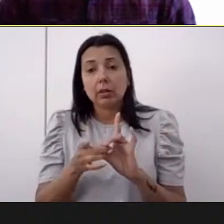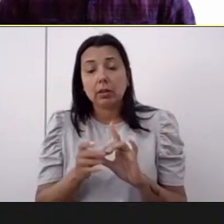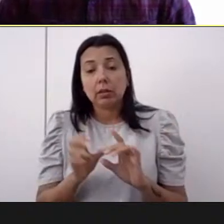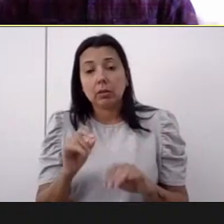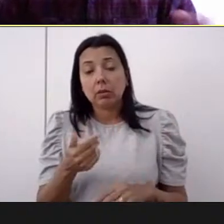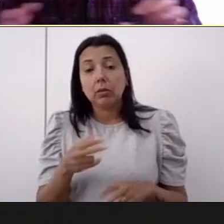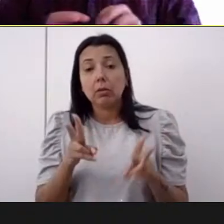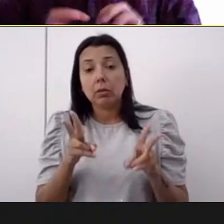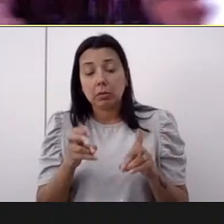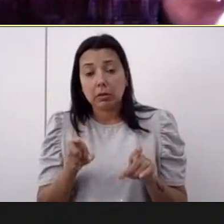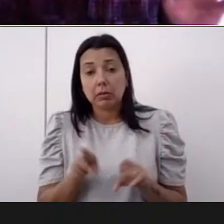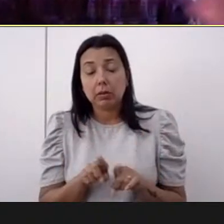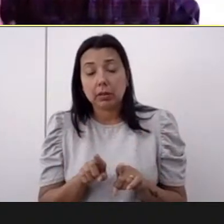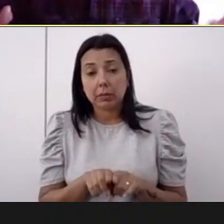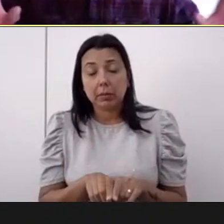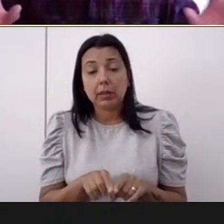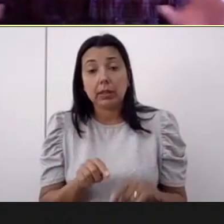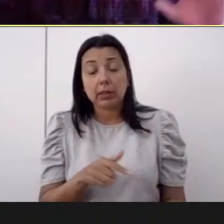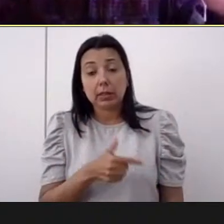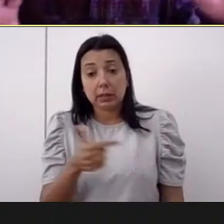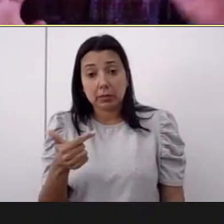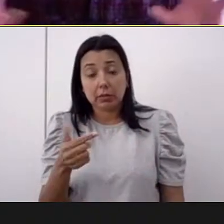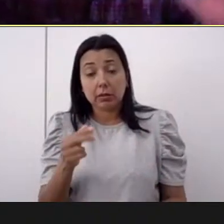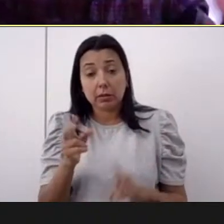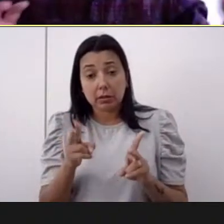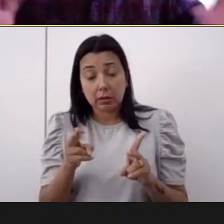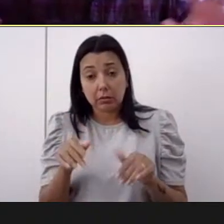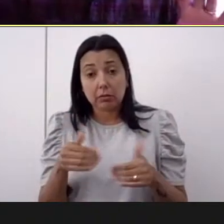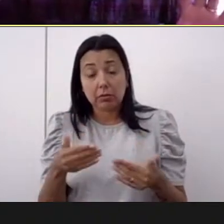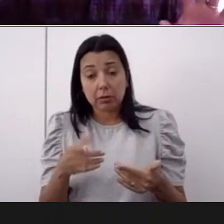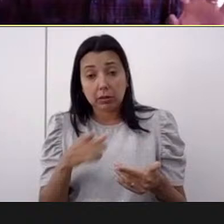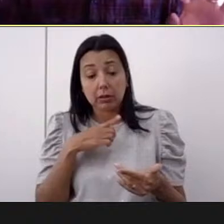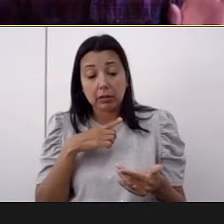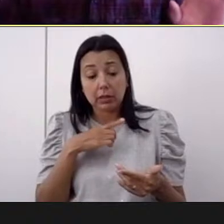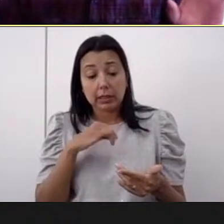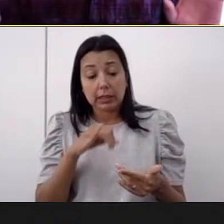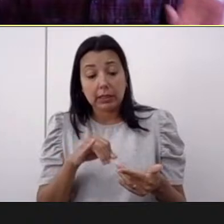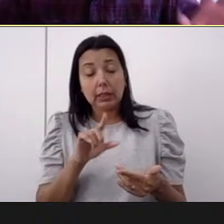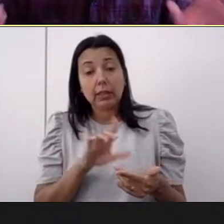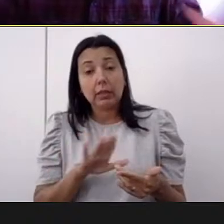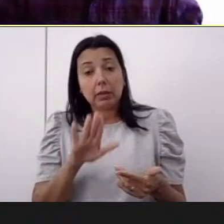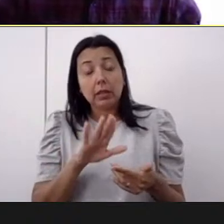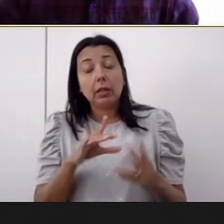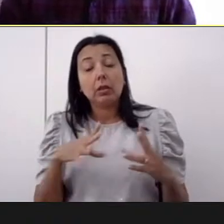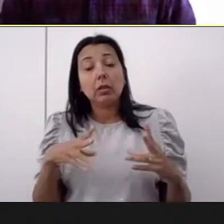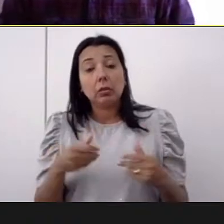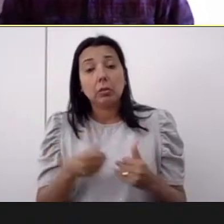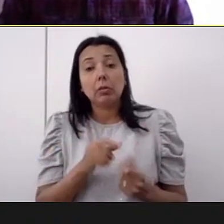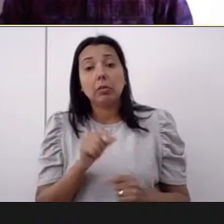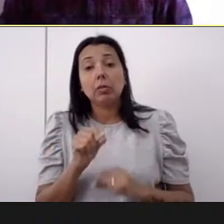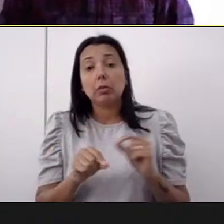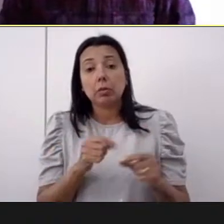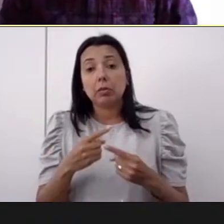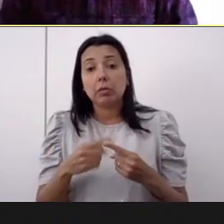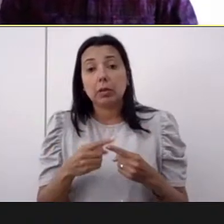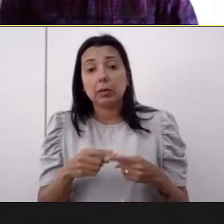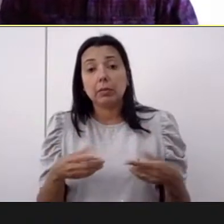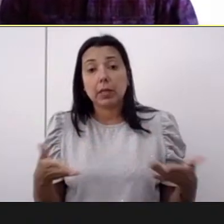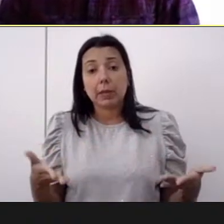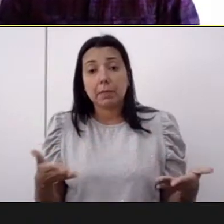two approaches, or if they are completely separated types of